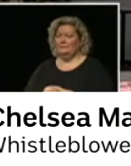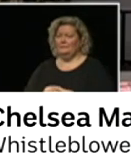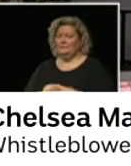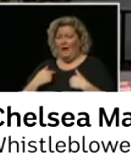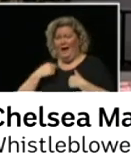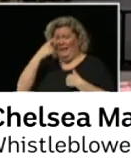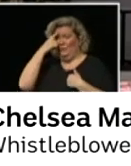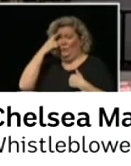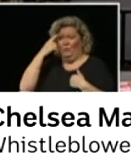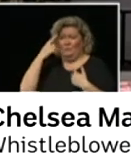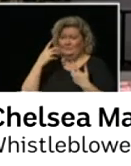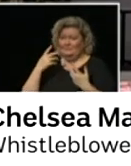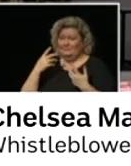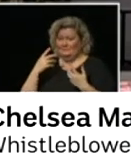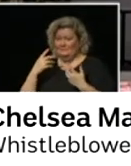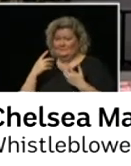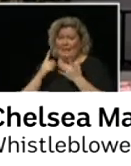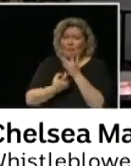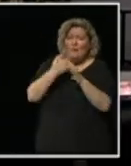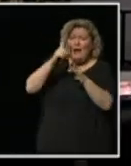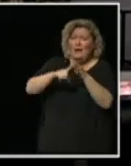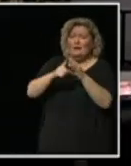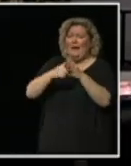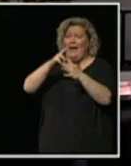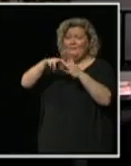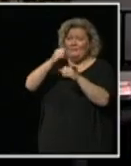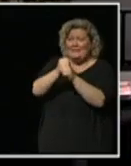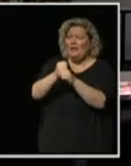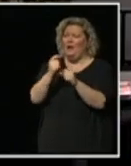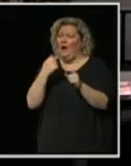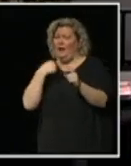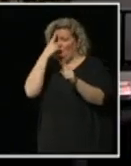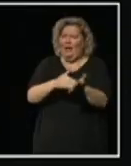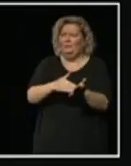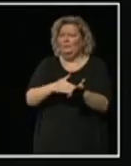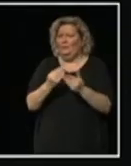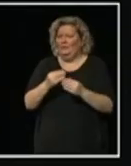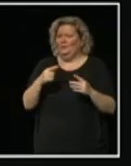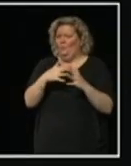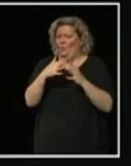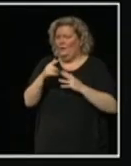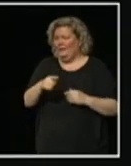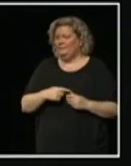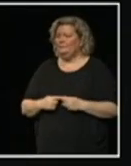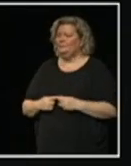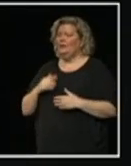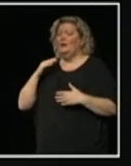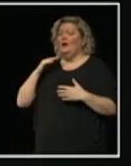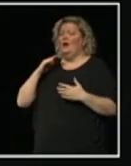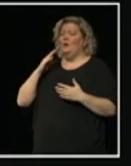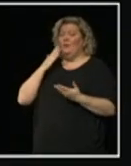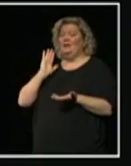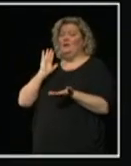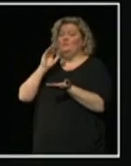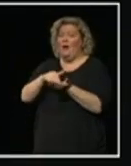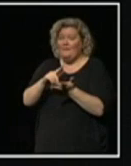I thought of Iraq and Afghanistan as being equations that can be solved. And by the time I arrived in